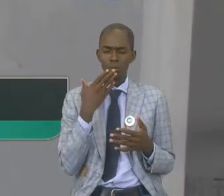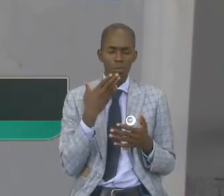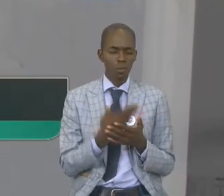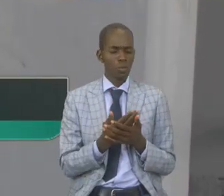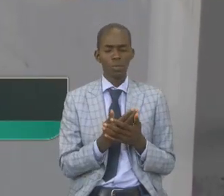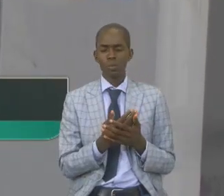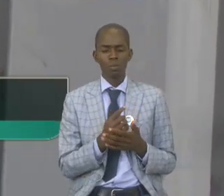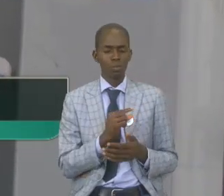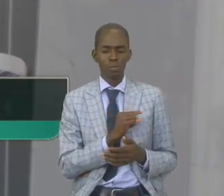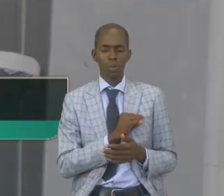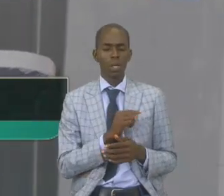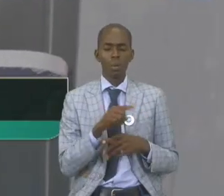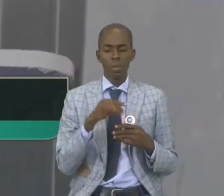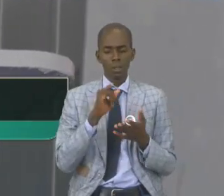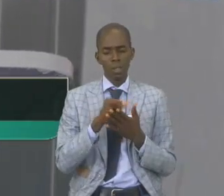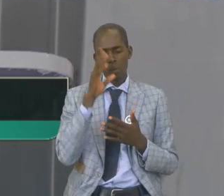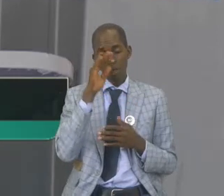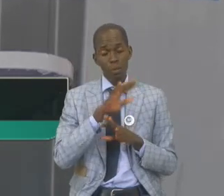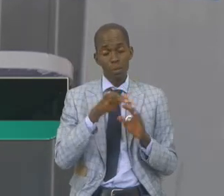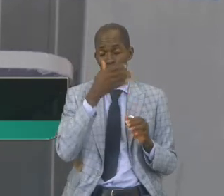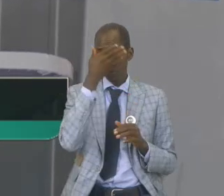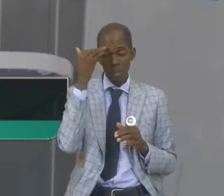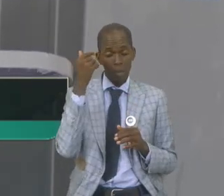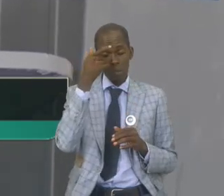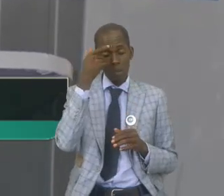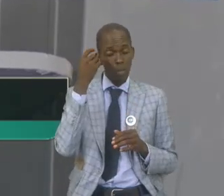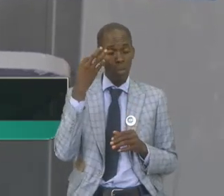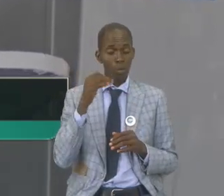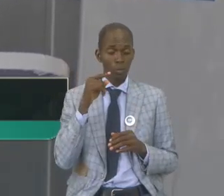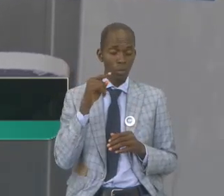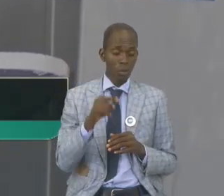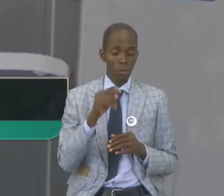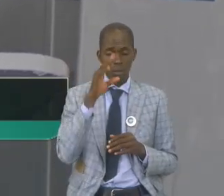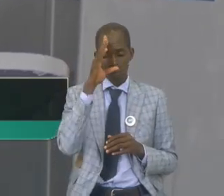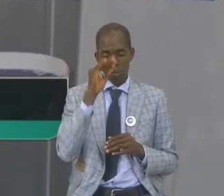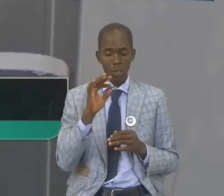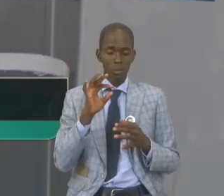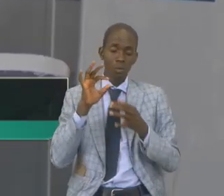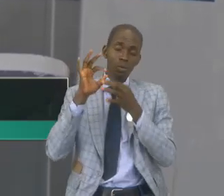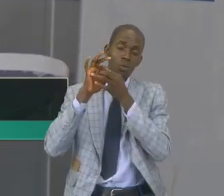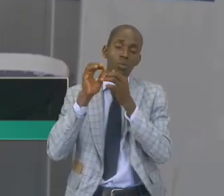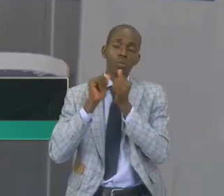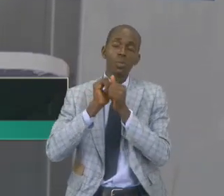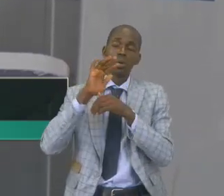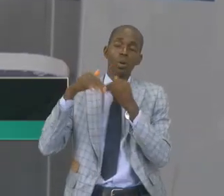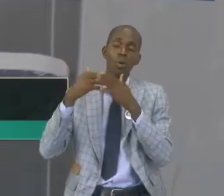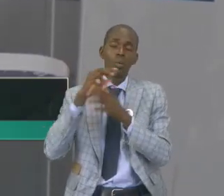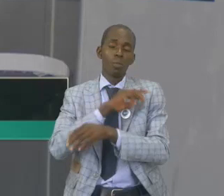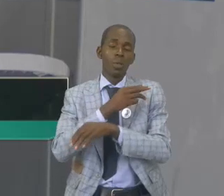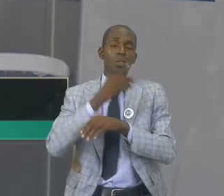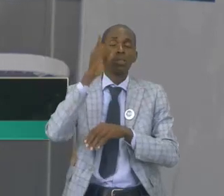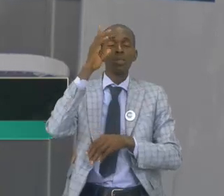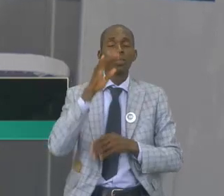forget. Because of his connection with the Almighty God. That's why